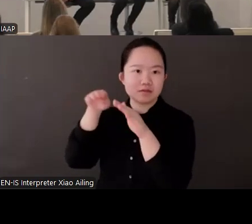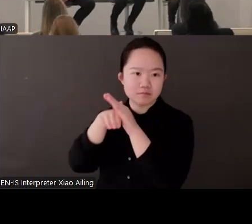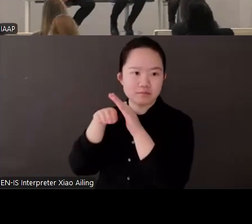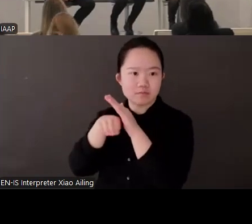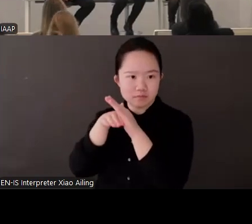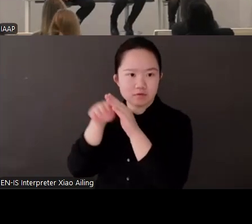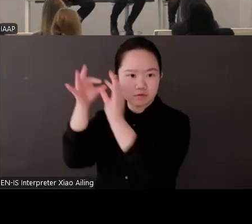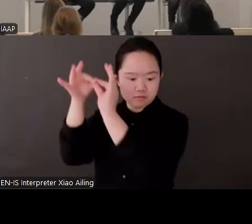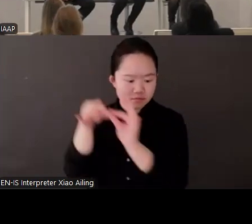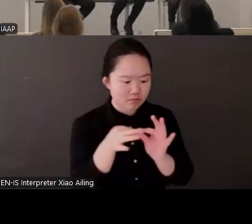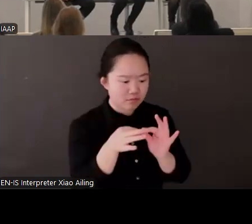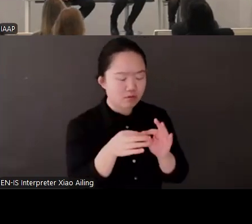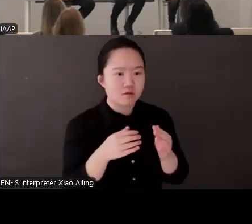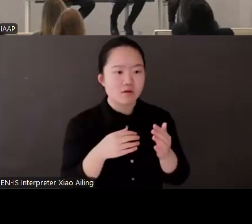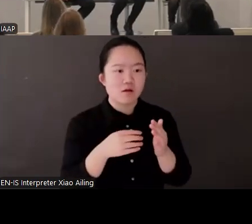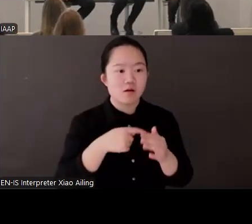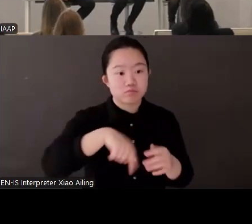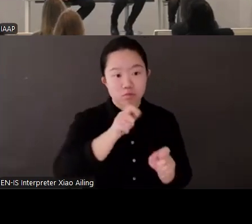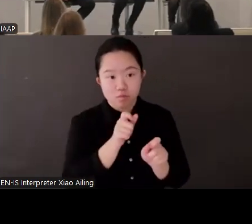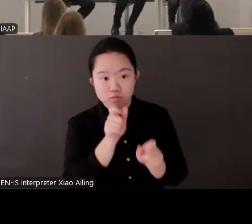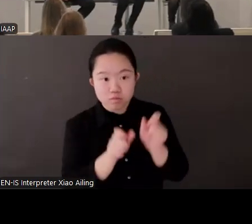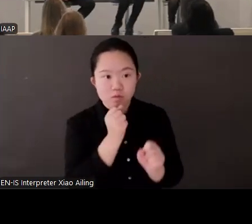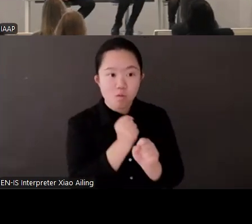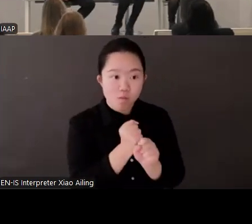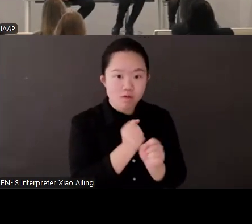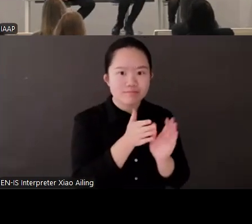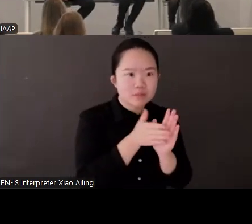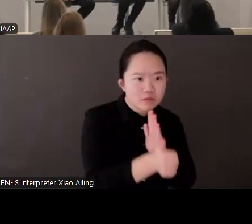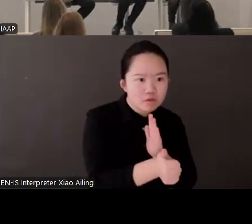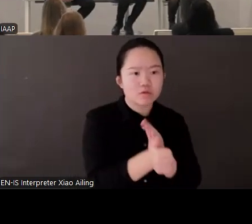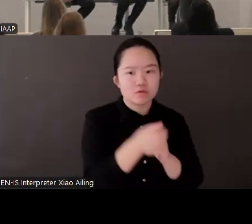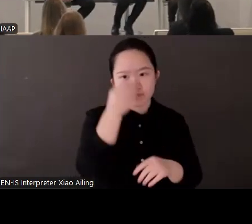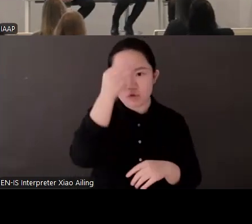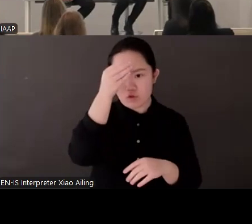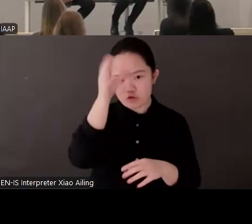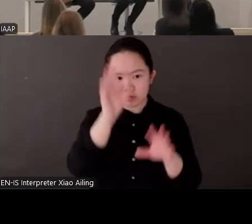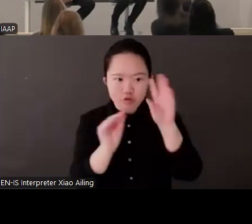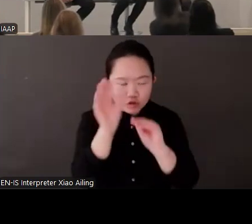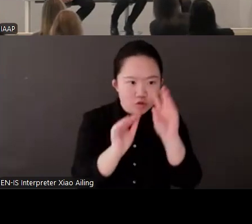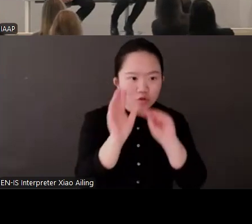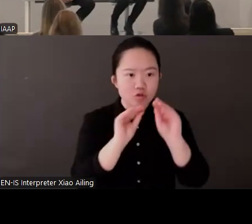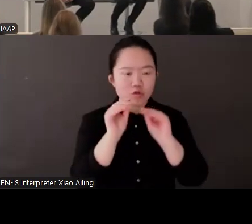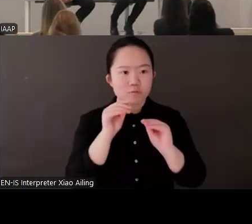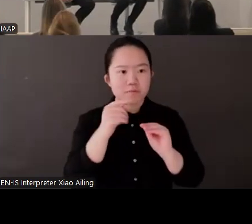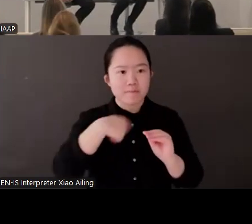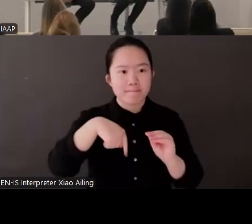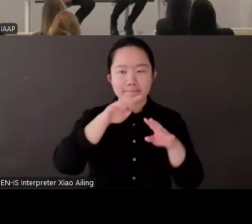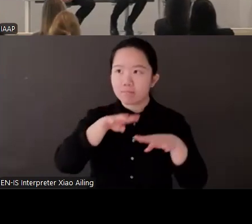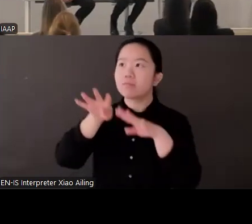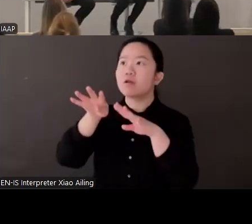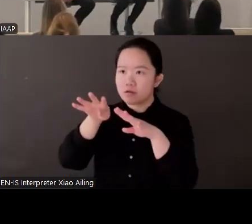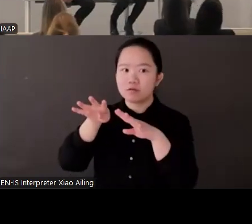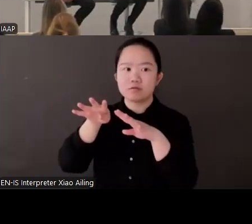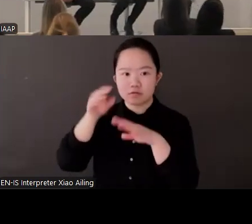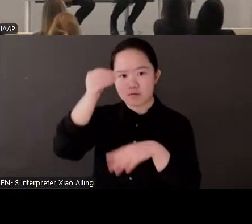constantly develop our skills and knowledge level. And that's something that as an organizational member, our professionals are able